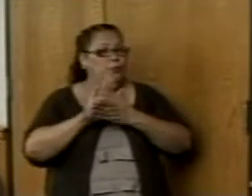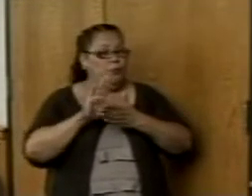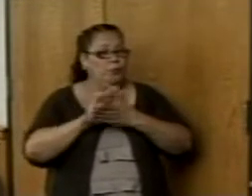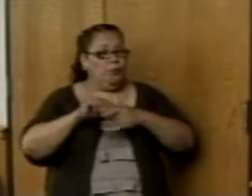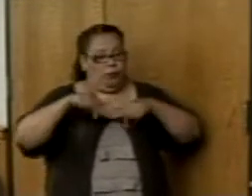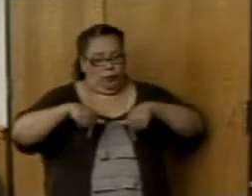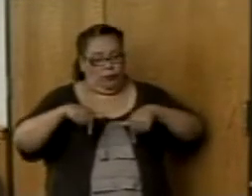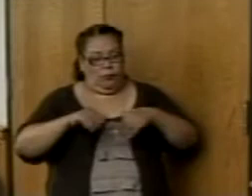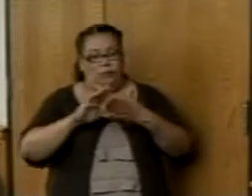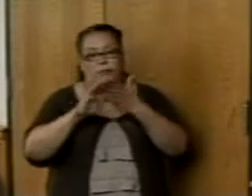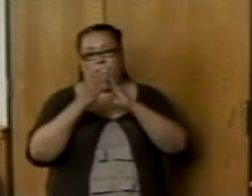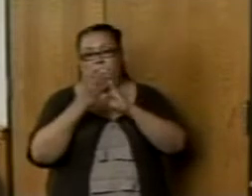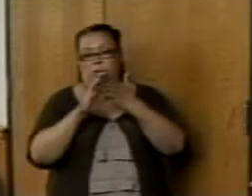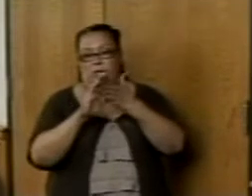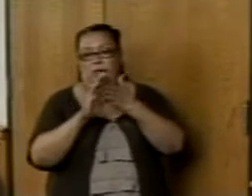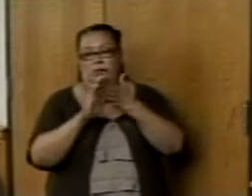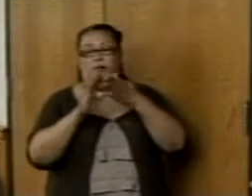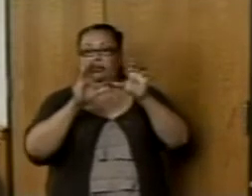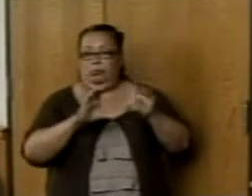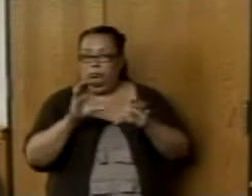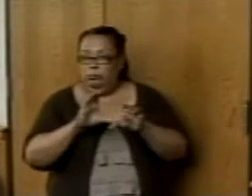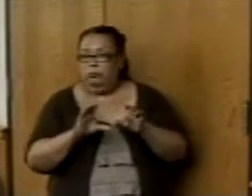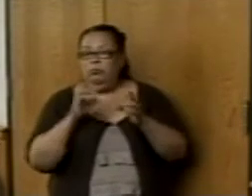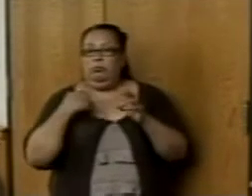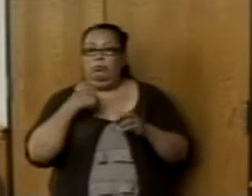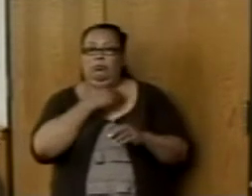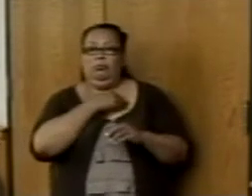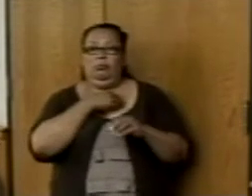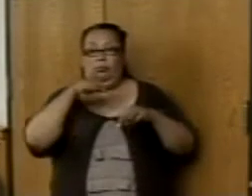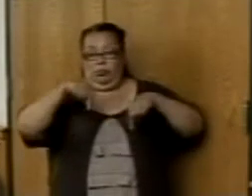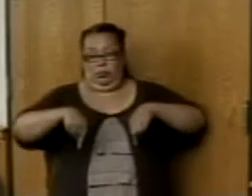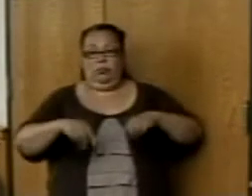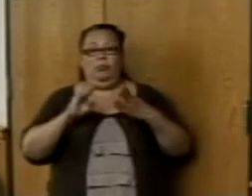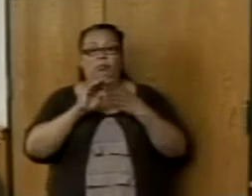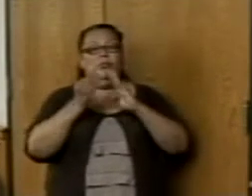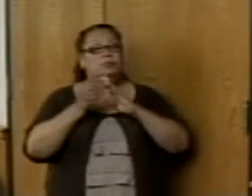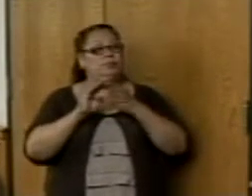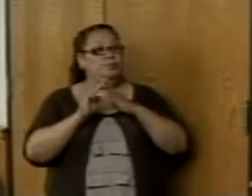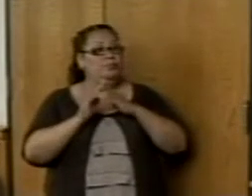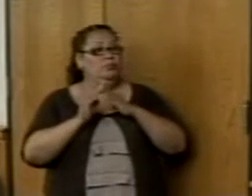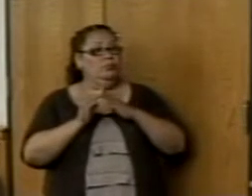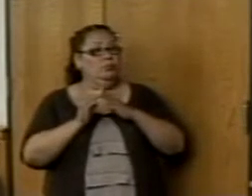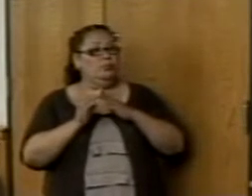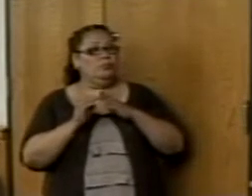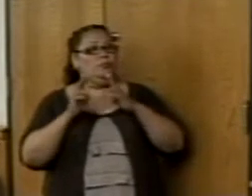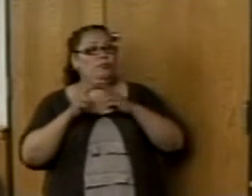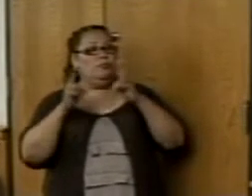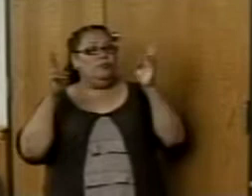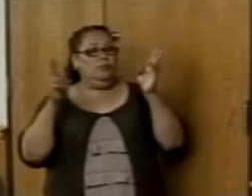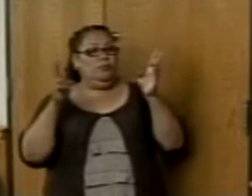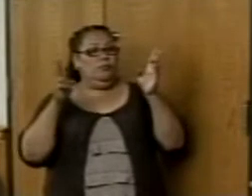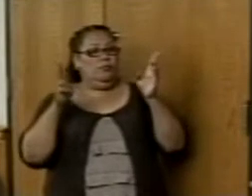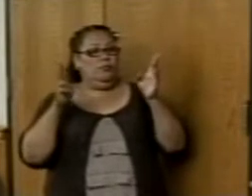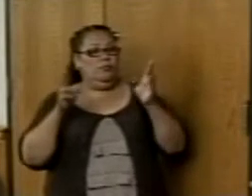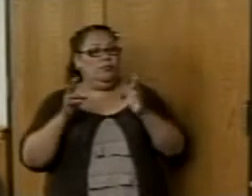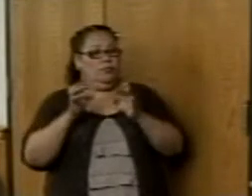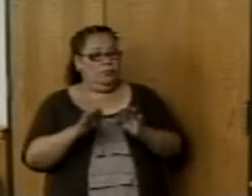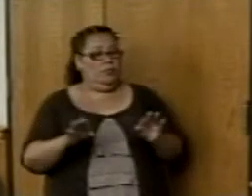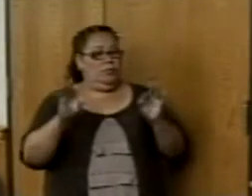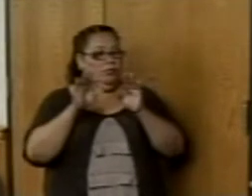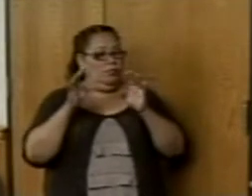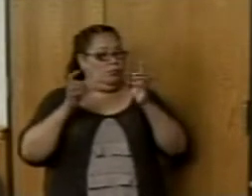community, and basically are active members of our community. And they are very important, the drivers and